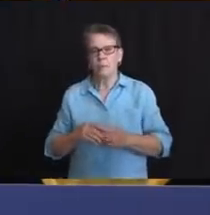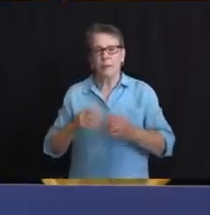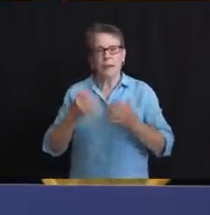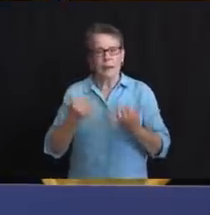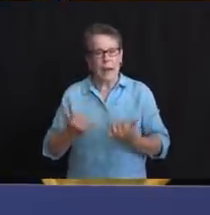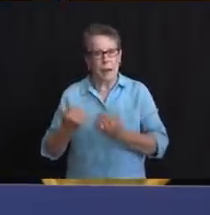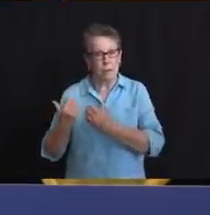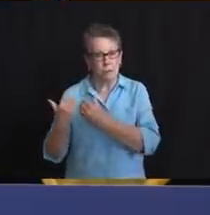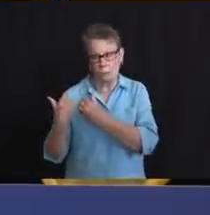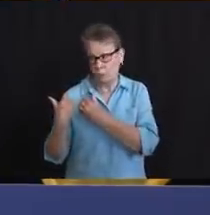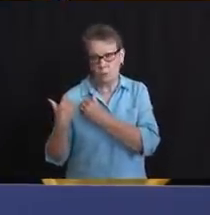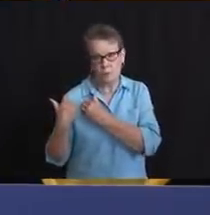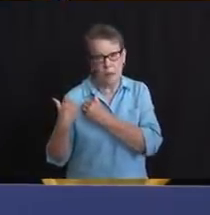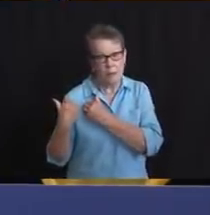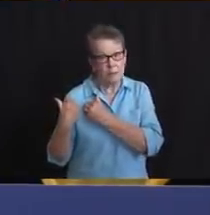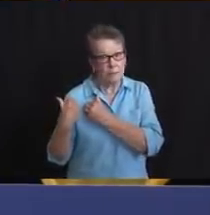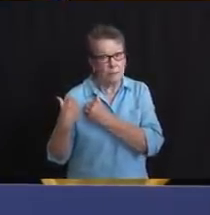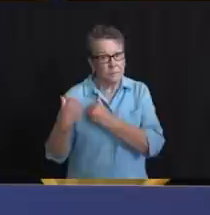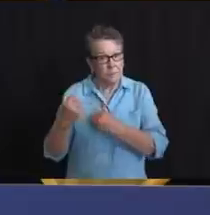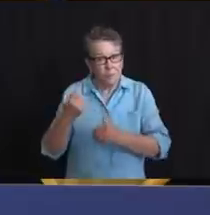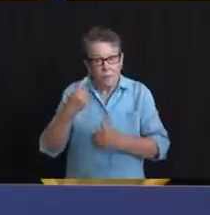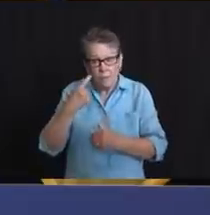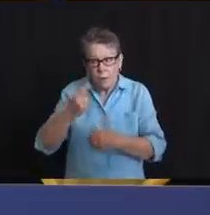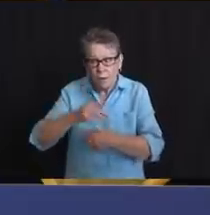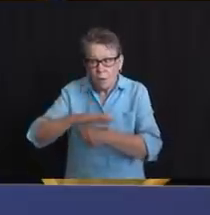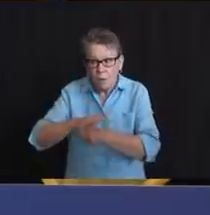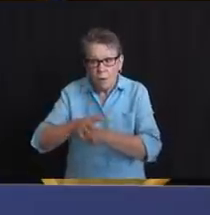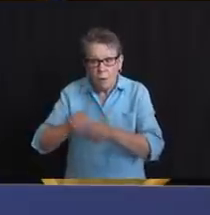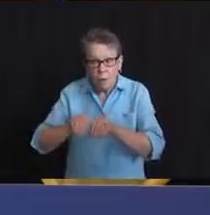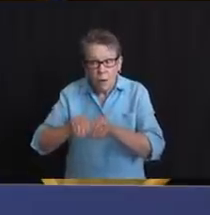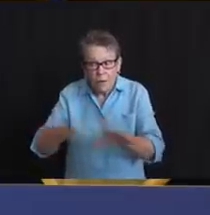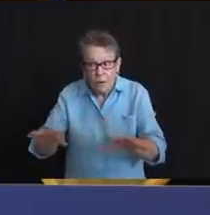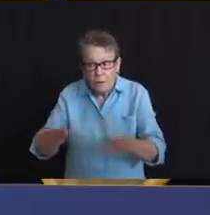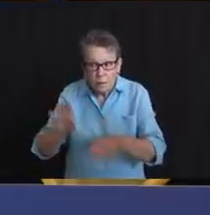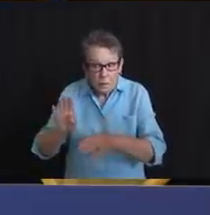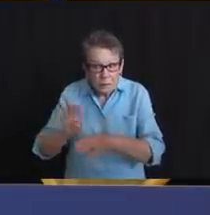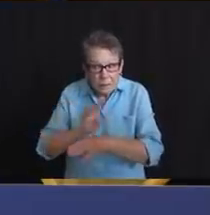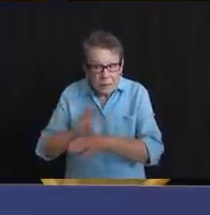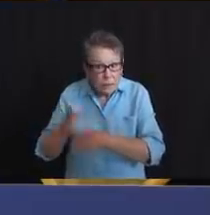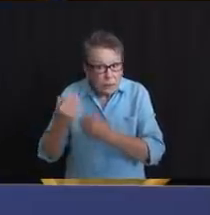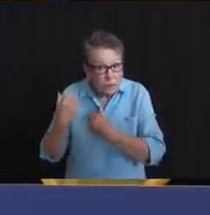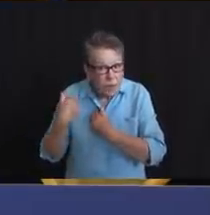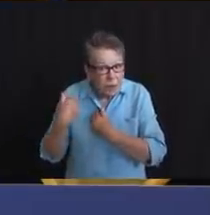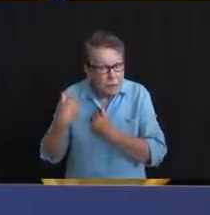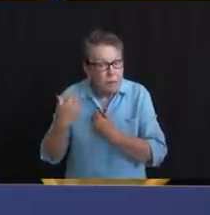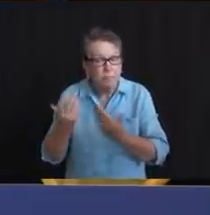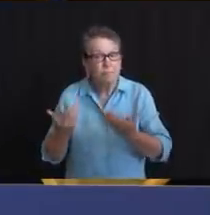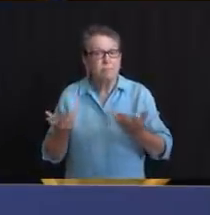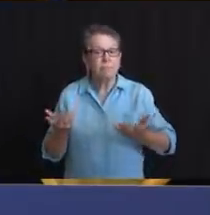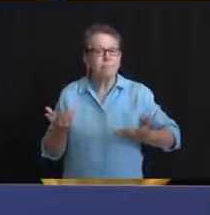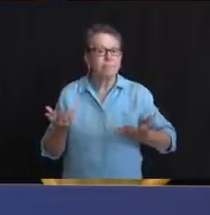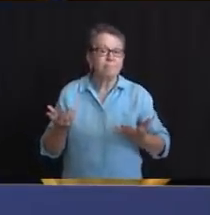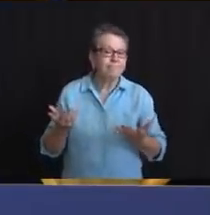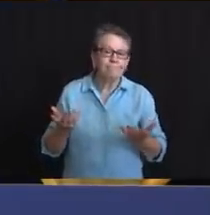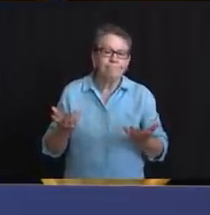we will take action. And I'm not sure how that action gets taken. It could be an executive order